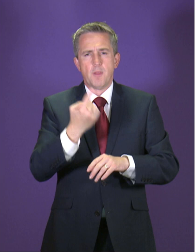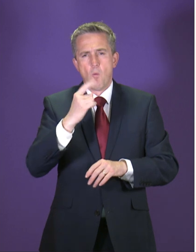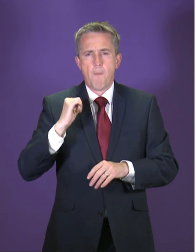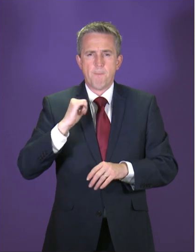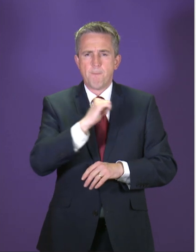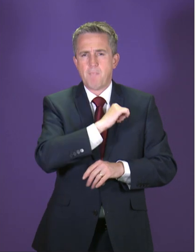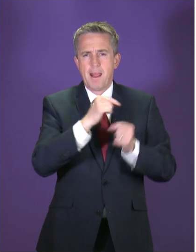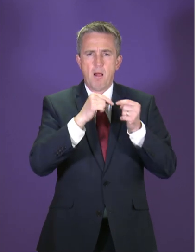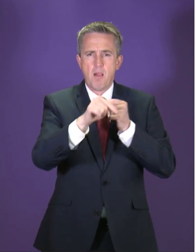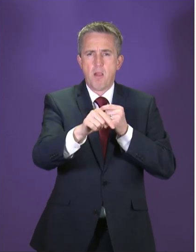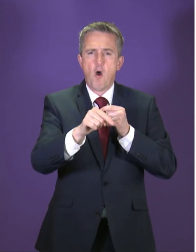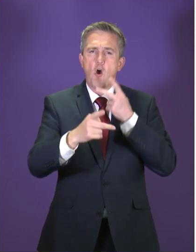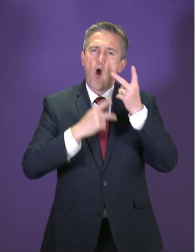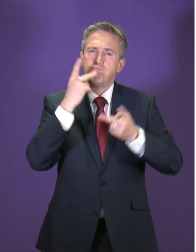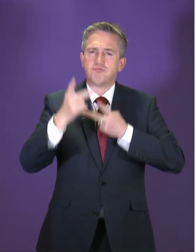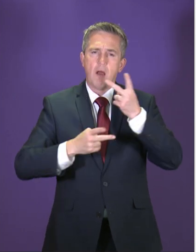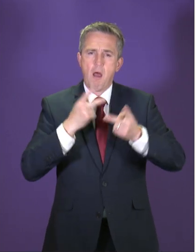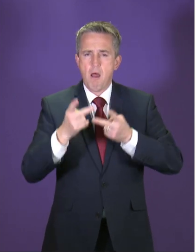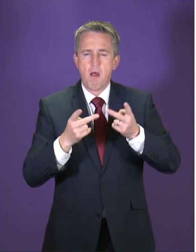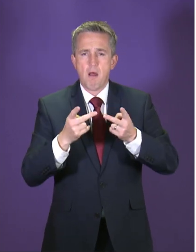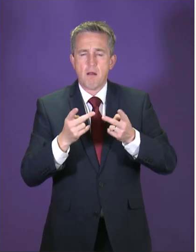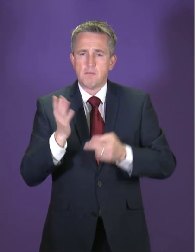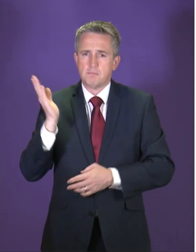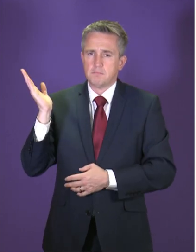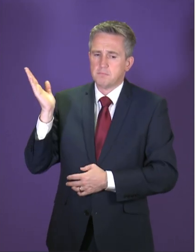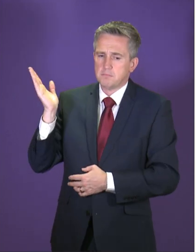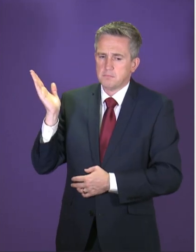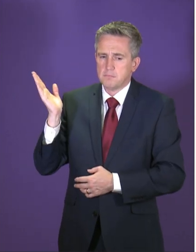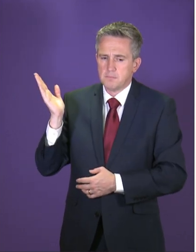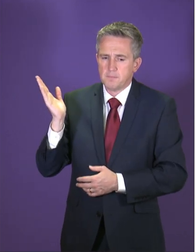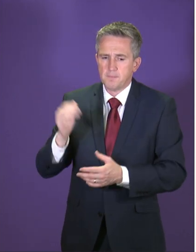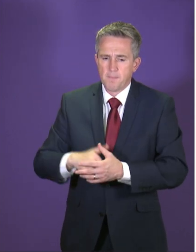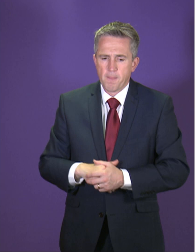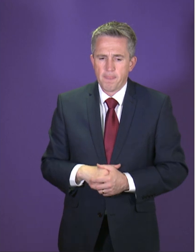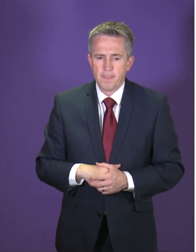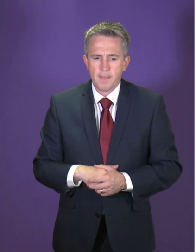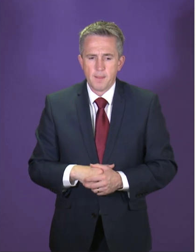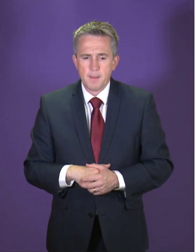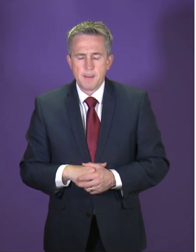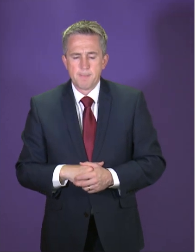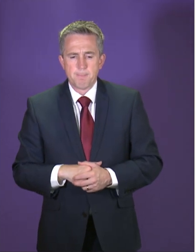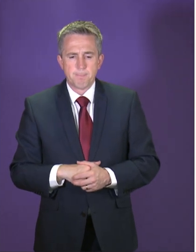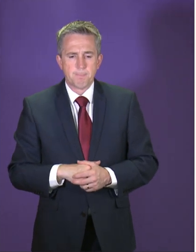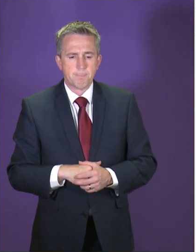get slide two on there. And so project